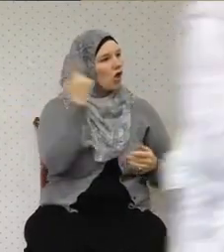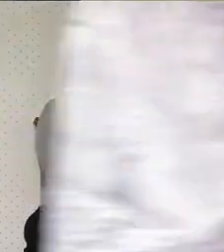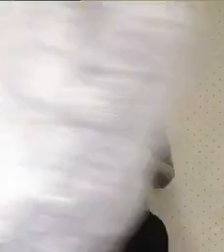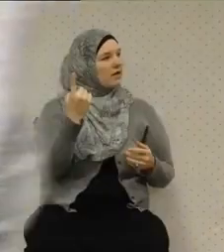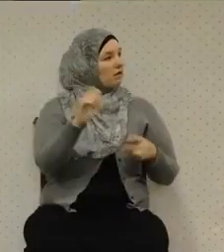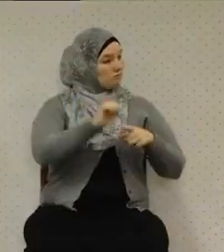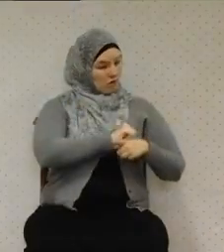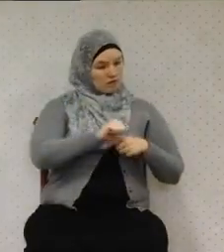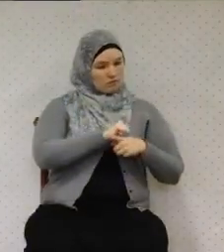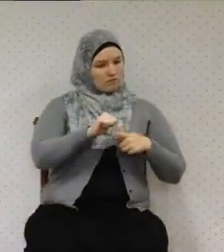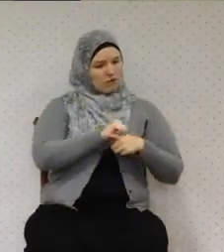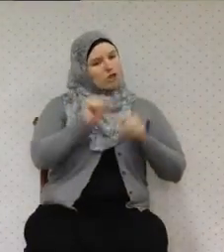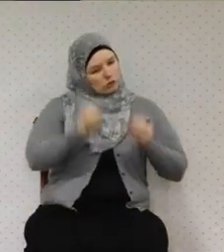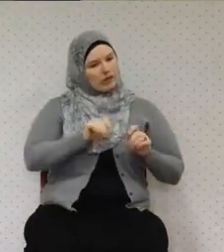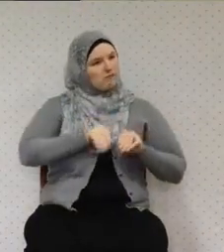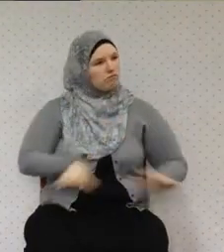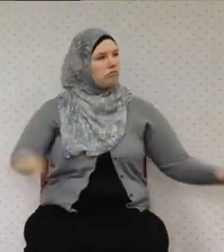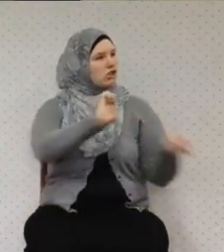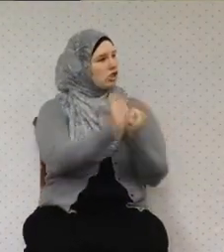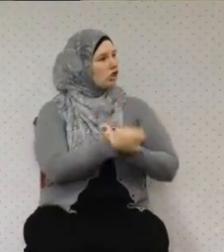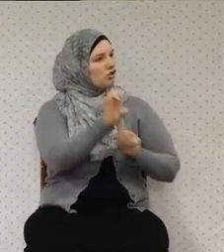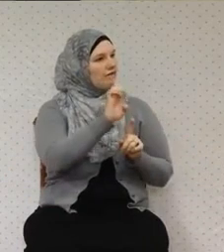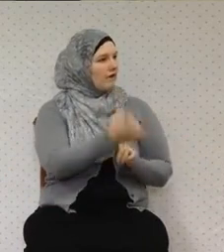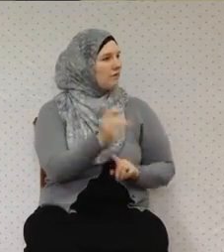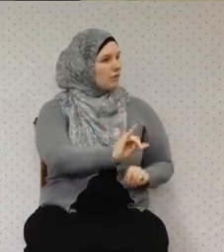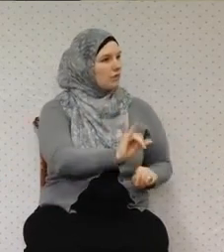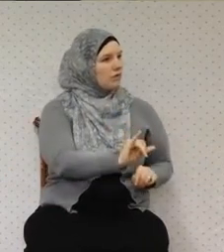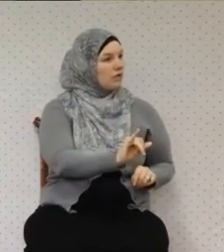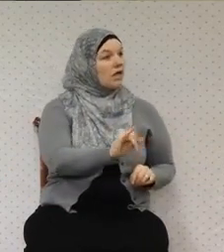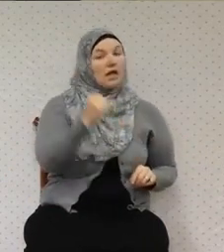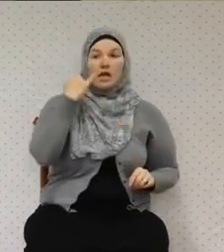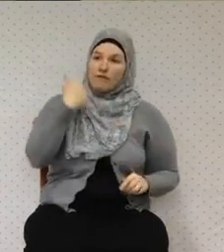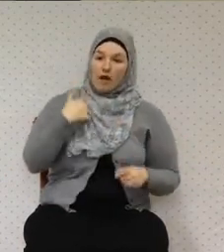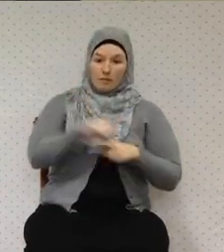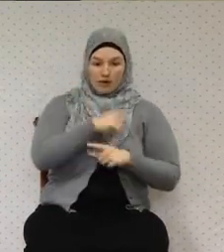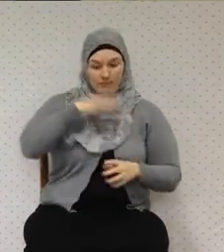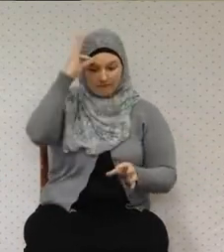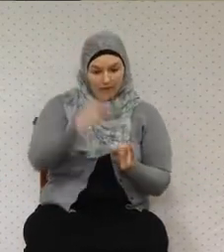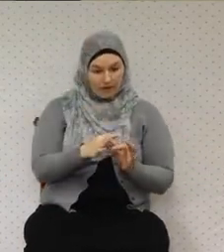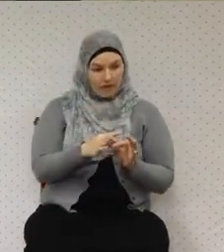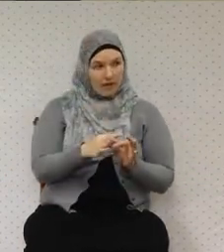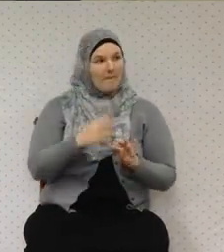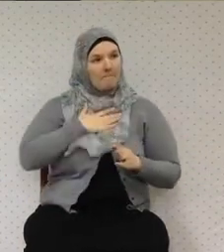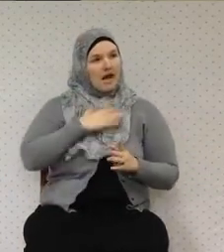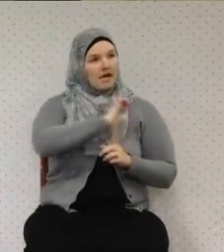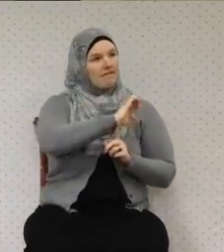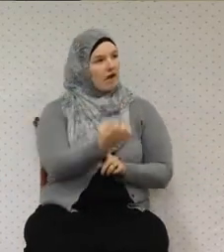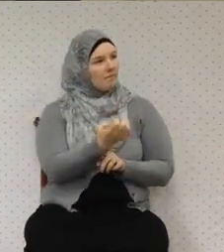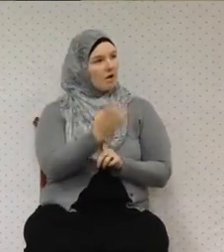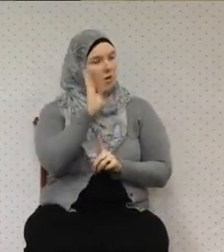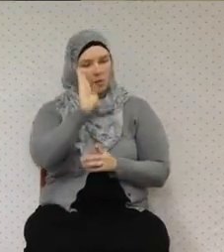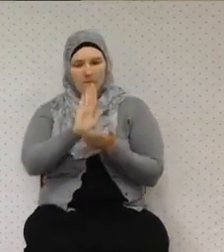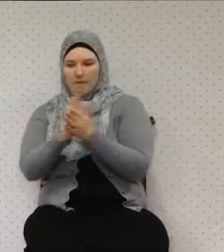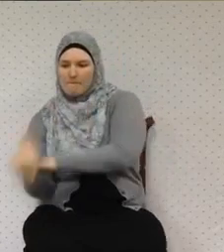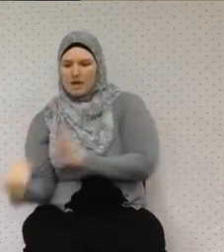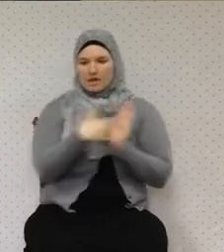environment by practicing your faith. Some of us unfortunately believe that if I practice my faith, my environment will